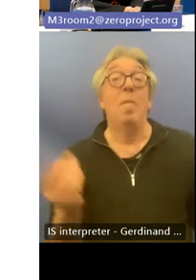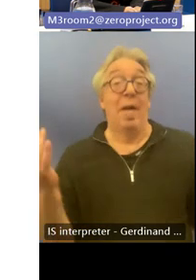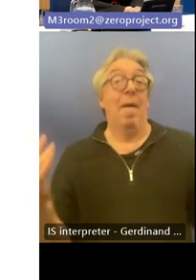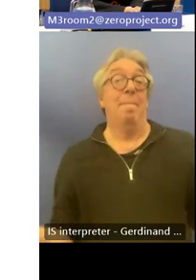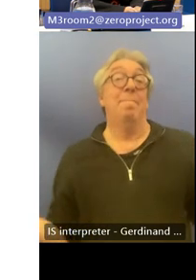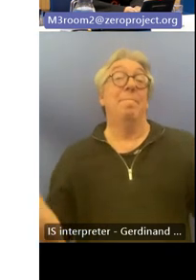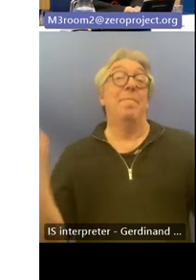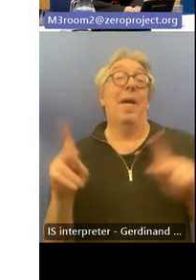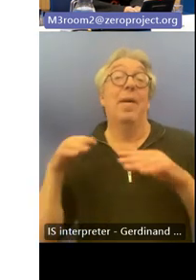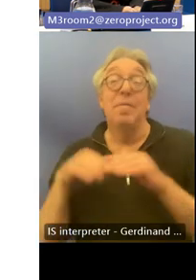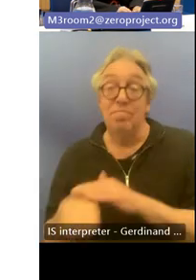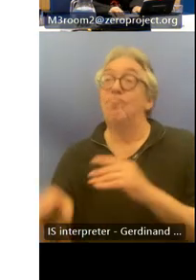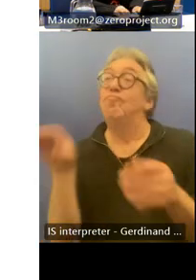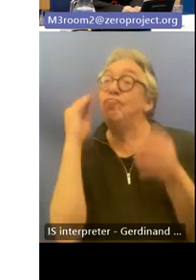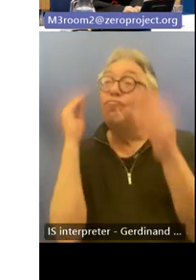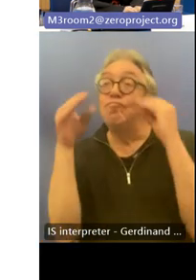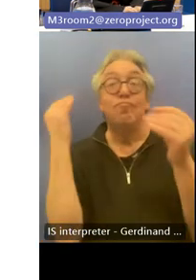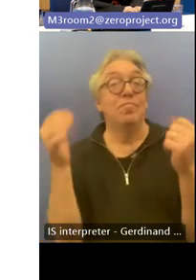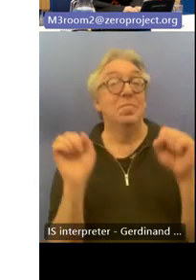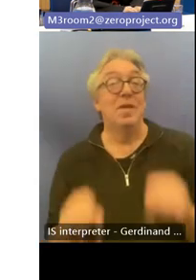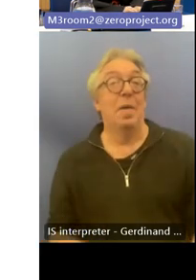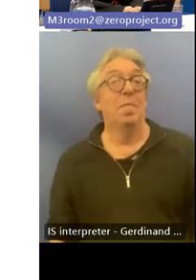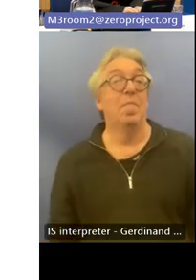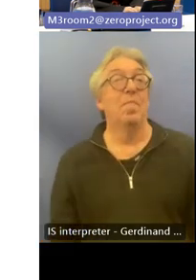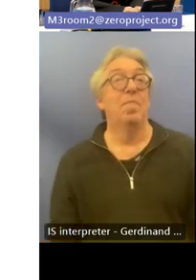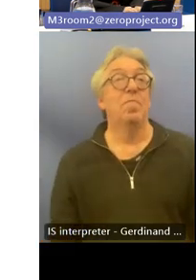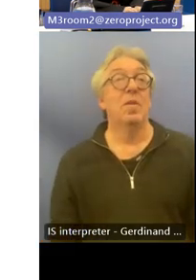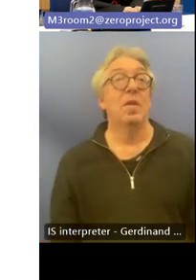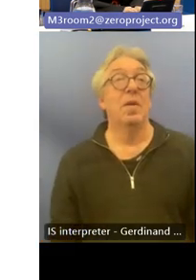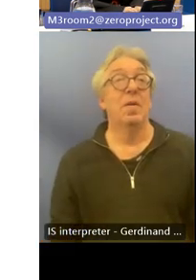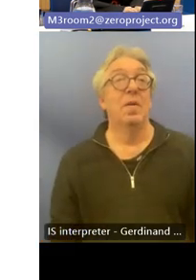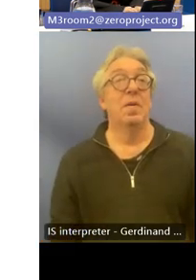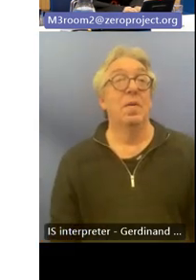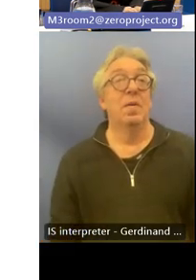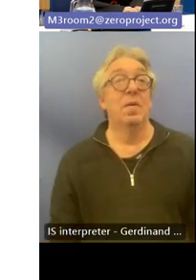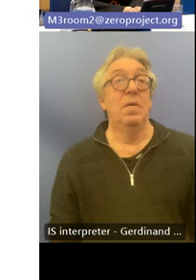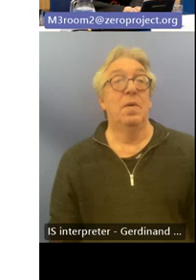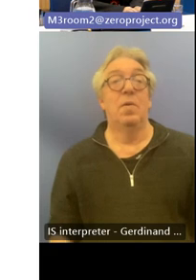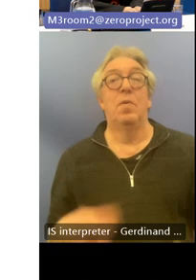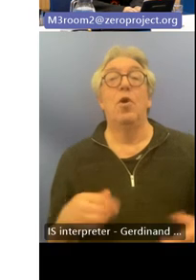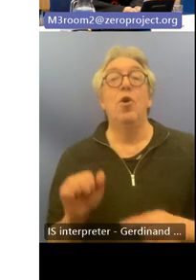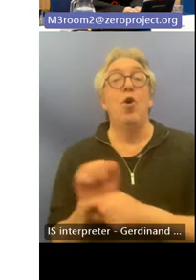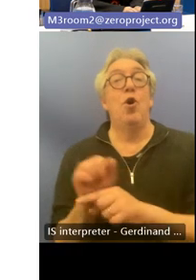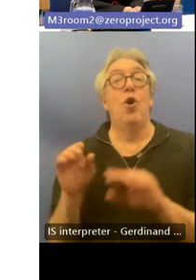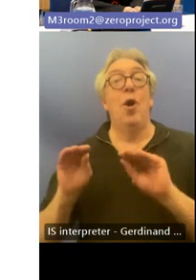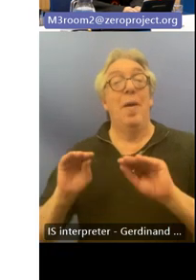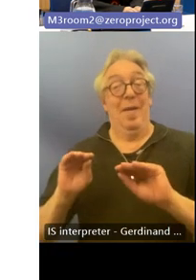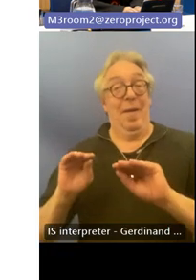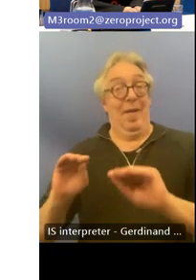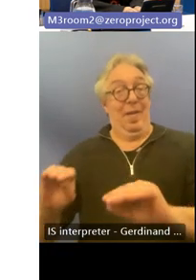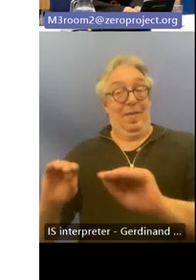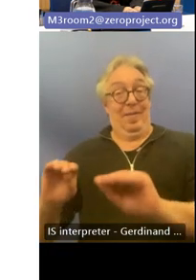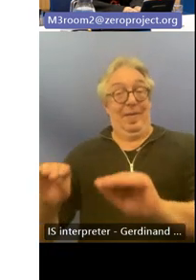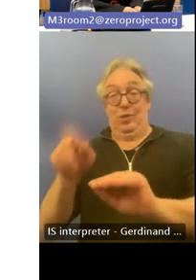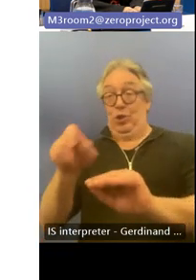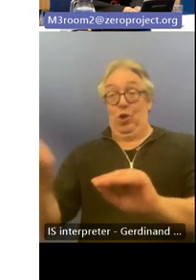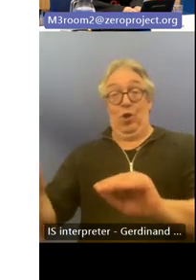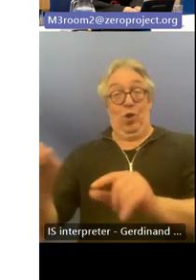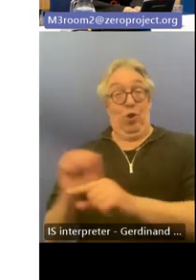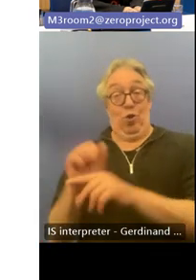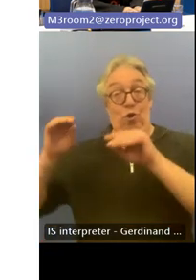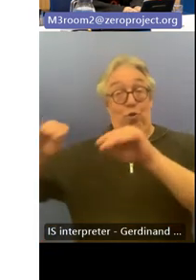key milestones. We successfully approaching Teachers Training College for enrollment.